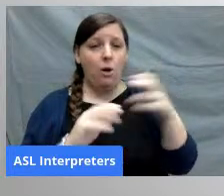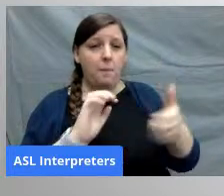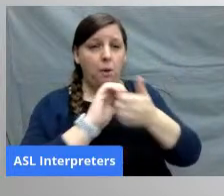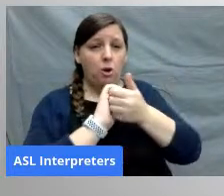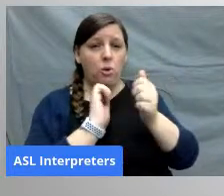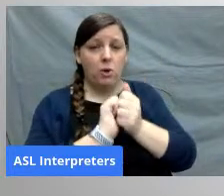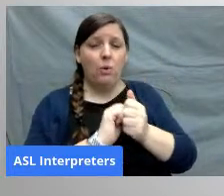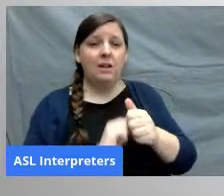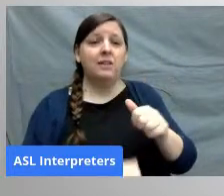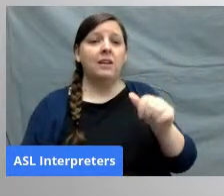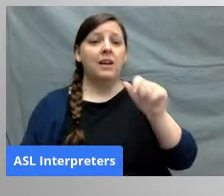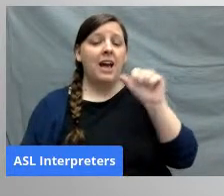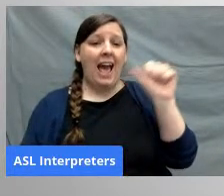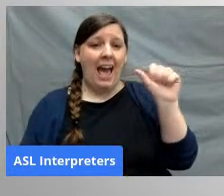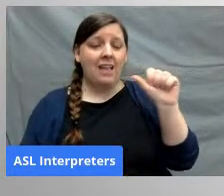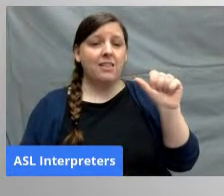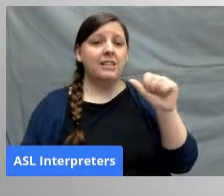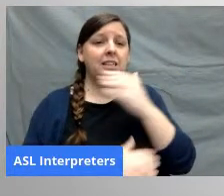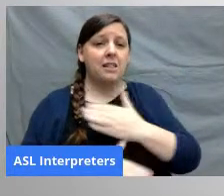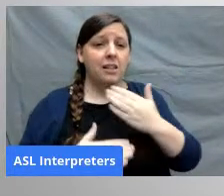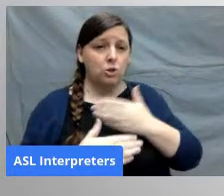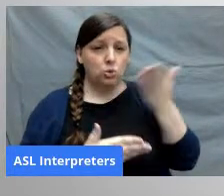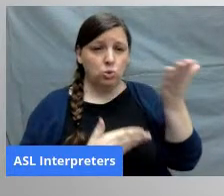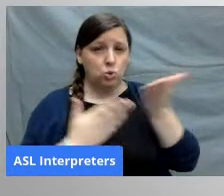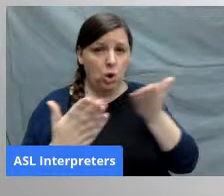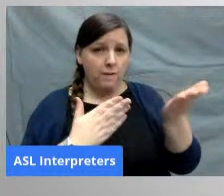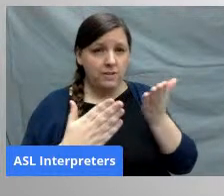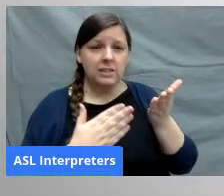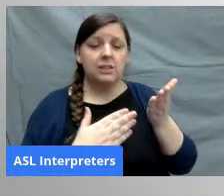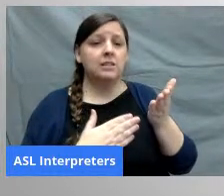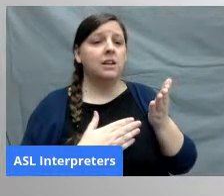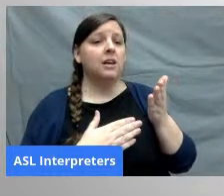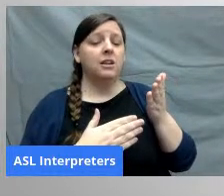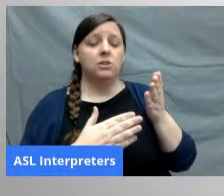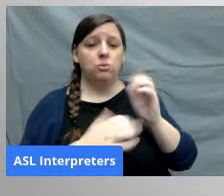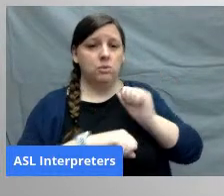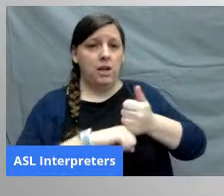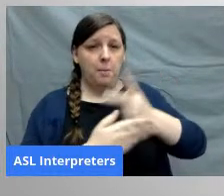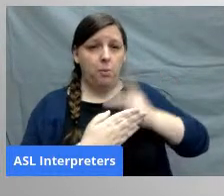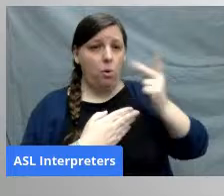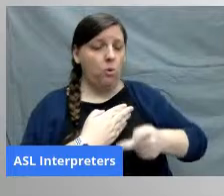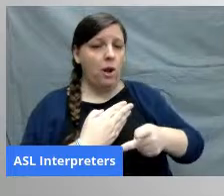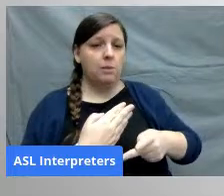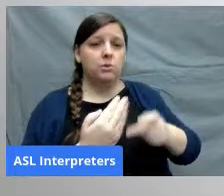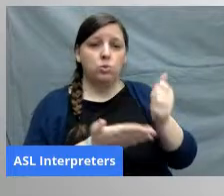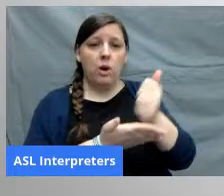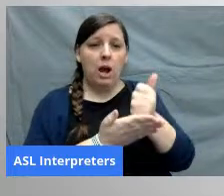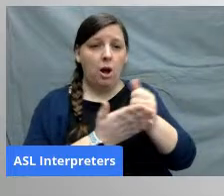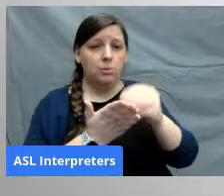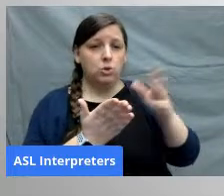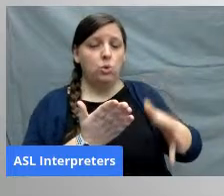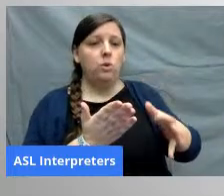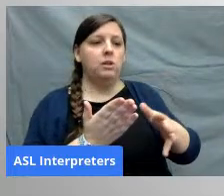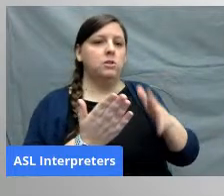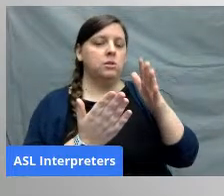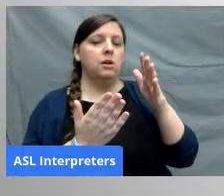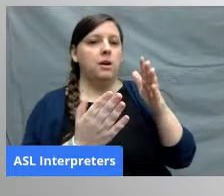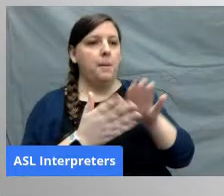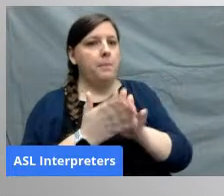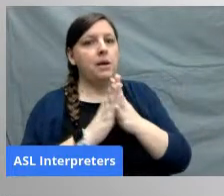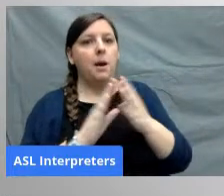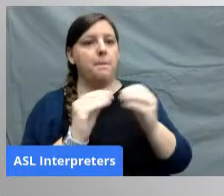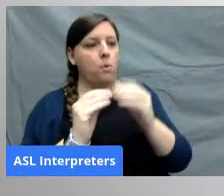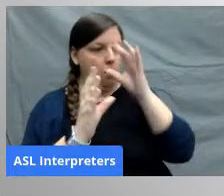could help students kind of re-engage in some of what they missed, or get them just prepped for the next school year?